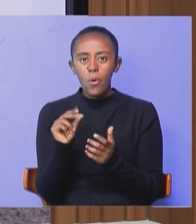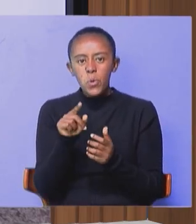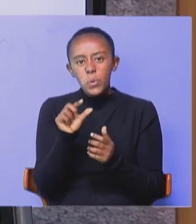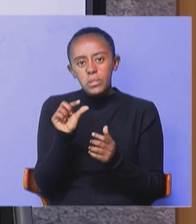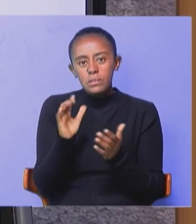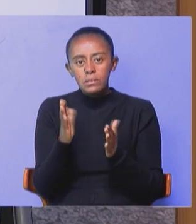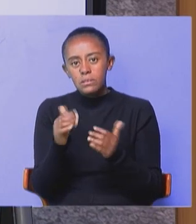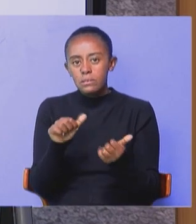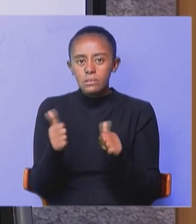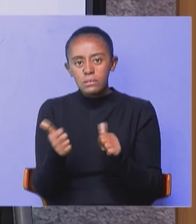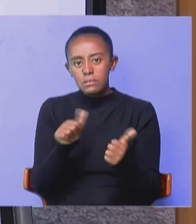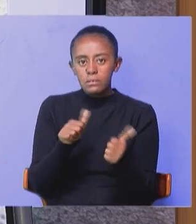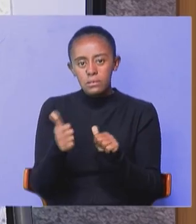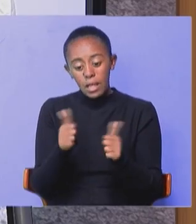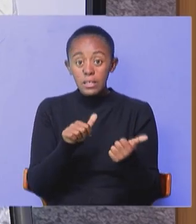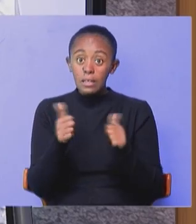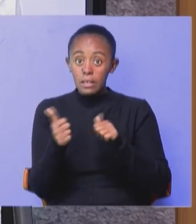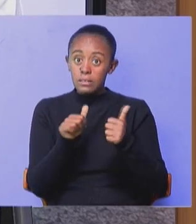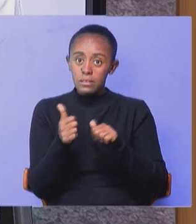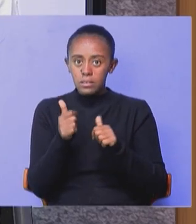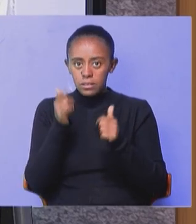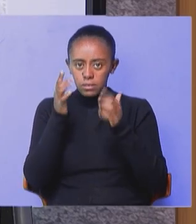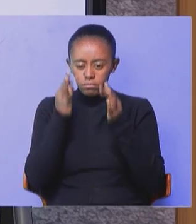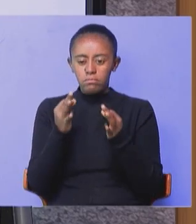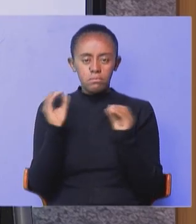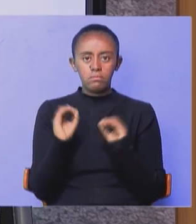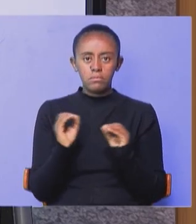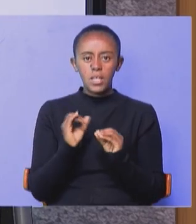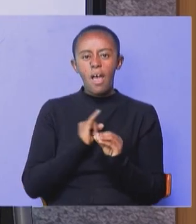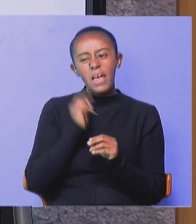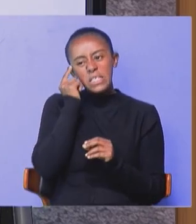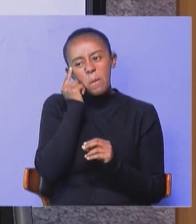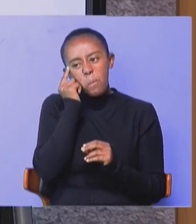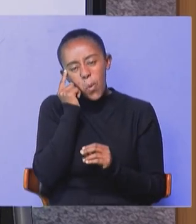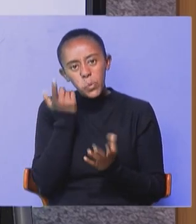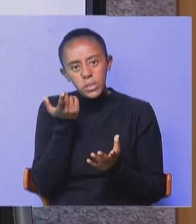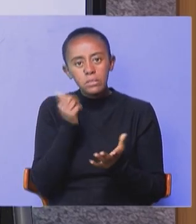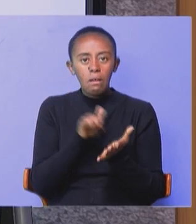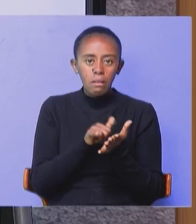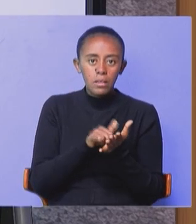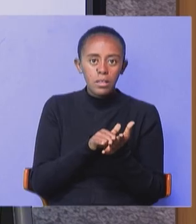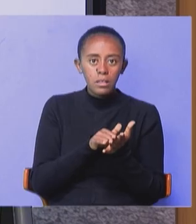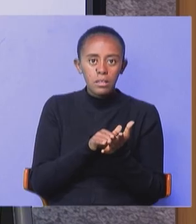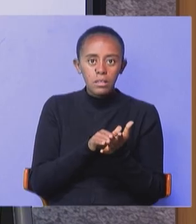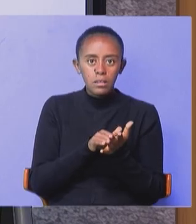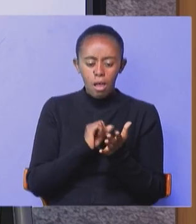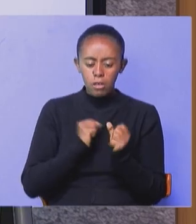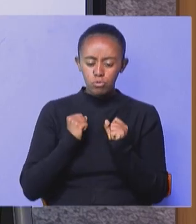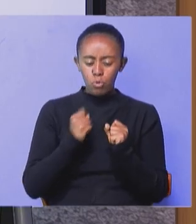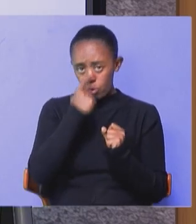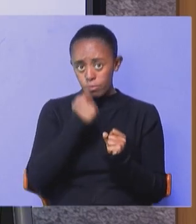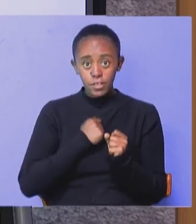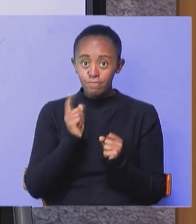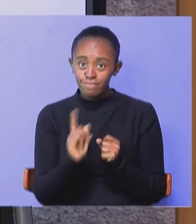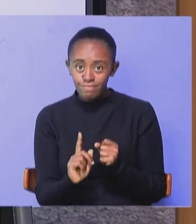of uncertainty here. So when you say, I suppose that, you're not saying, I strongly